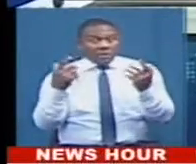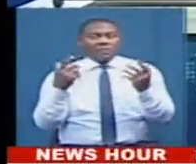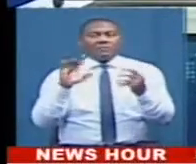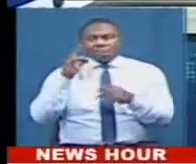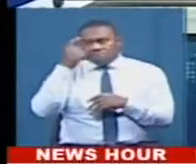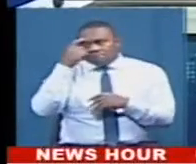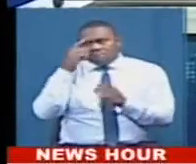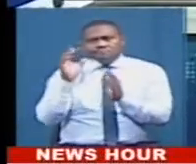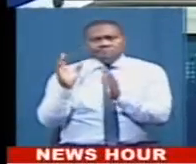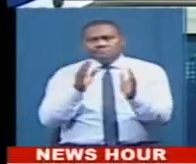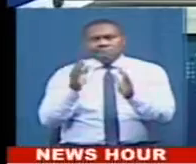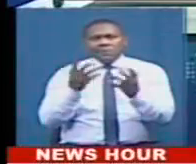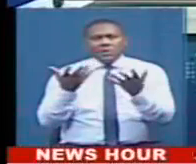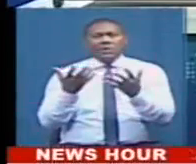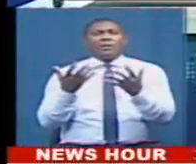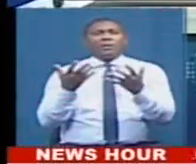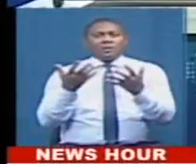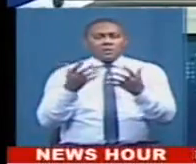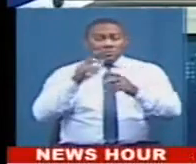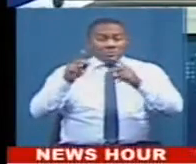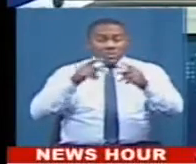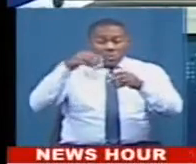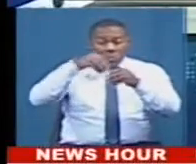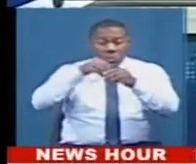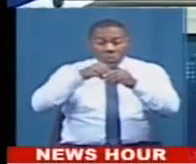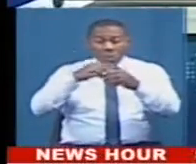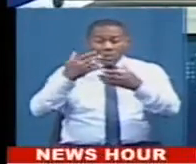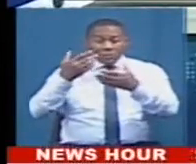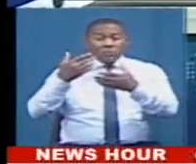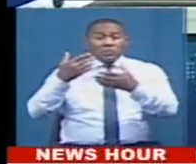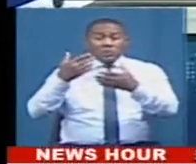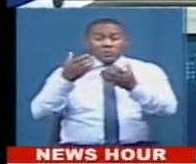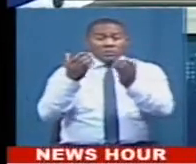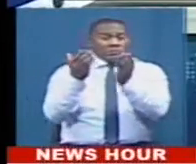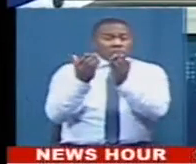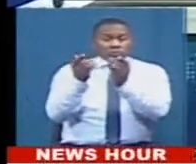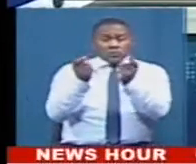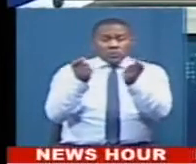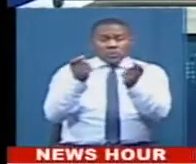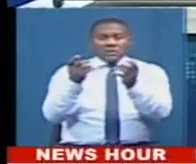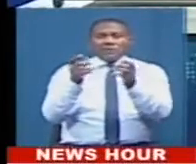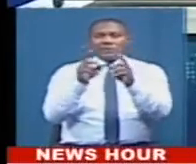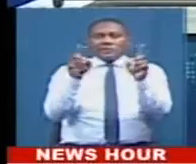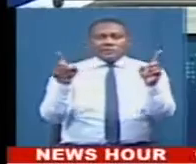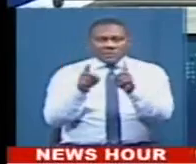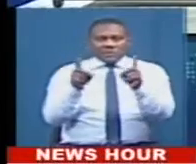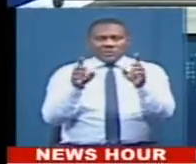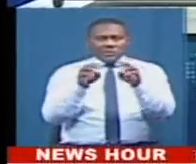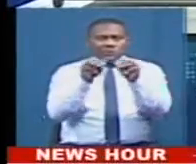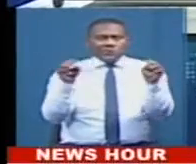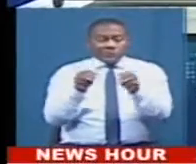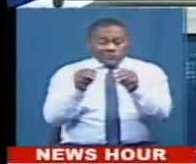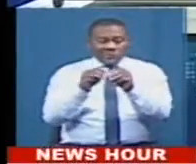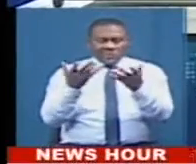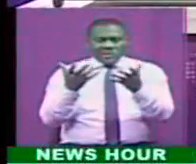the government to deepen the participation of people at the grassroots in the administration of the districts and municipalities, and